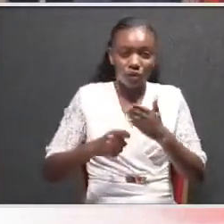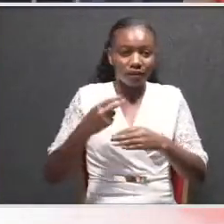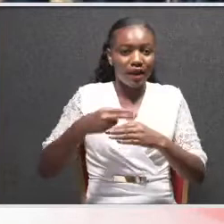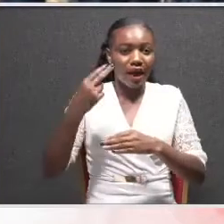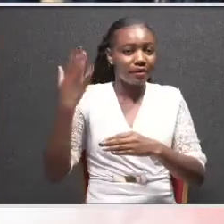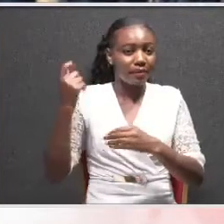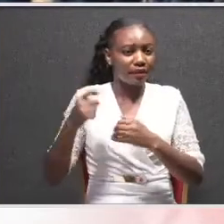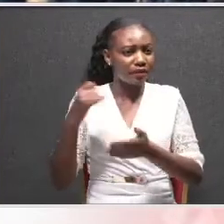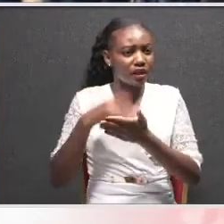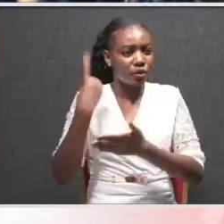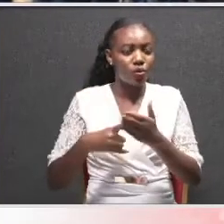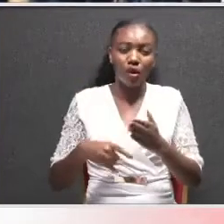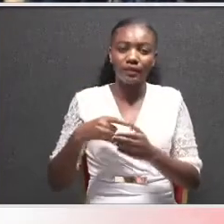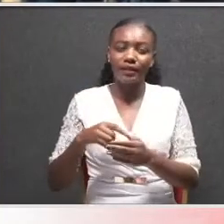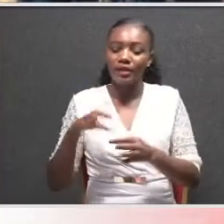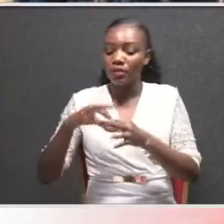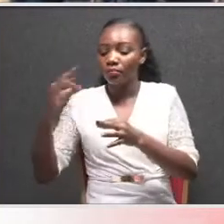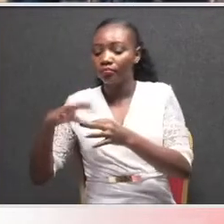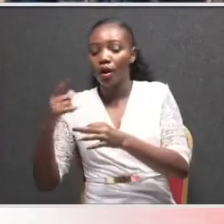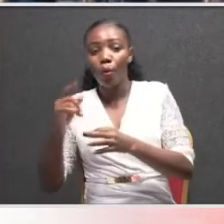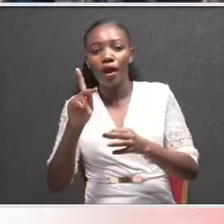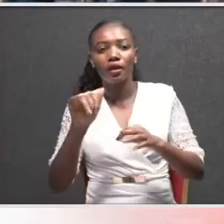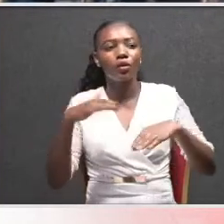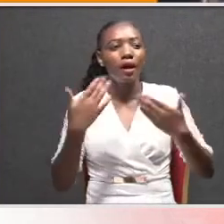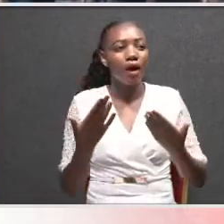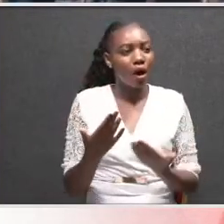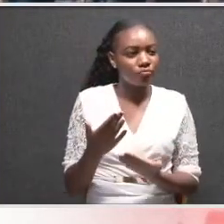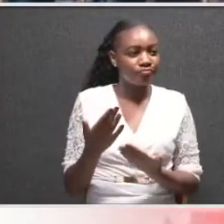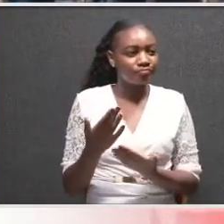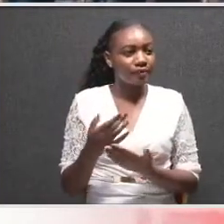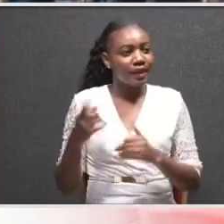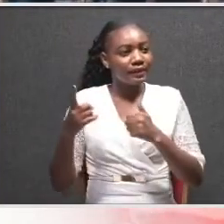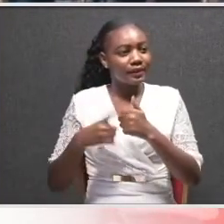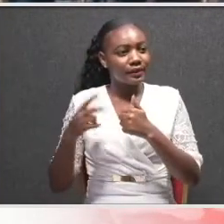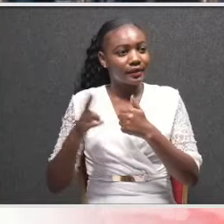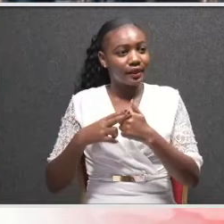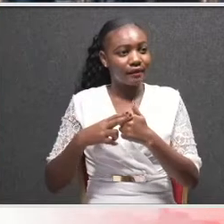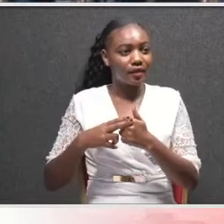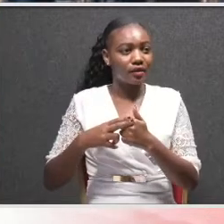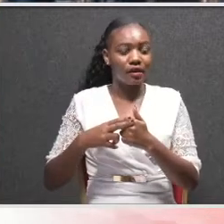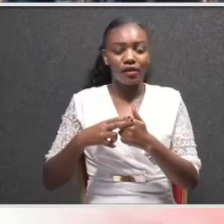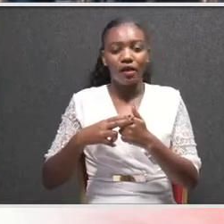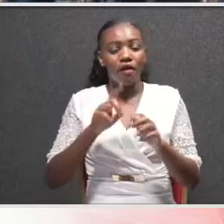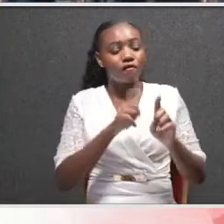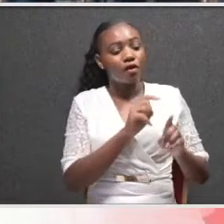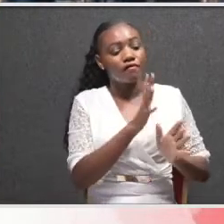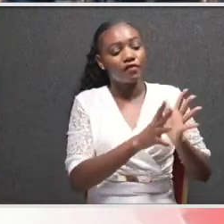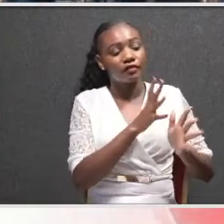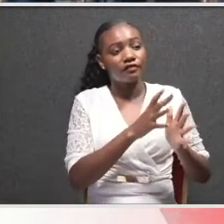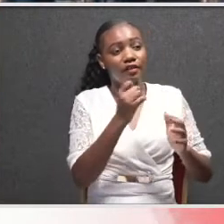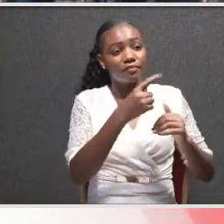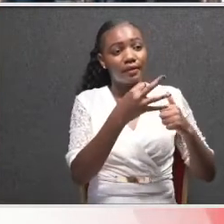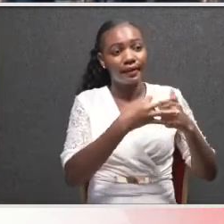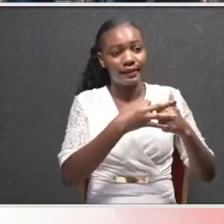month include spinach, with a kilogram now selling at an average of 67 shillings from 65 shillings in